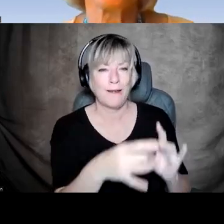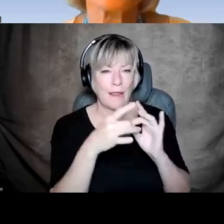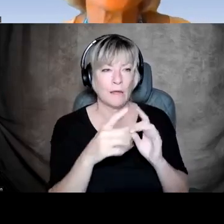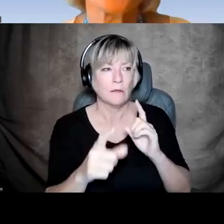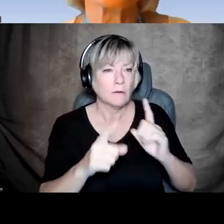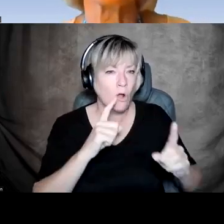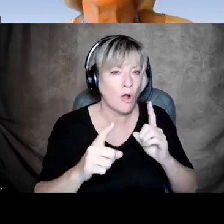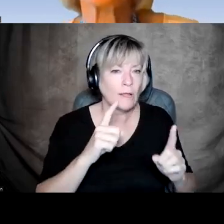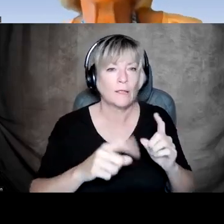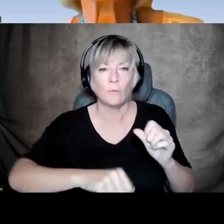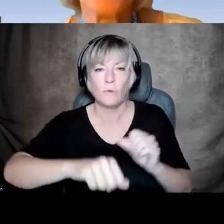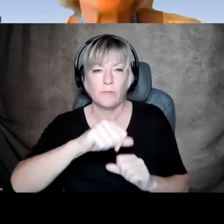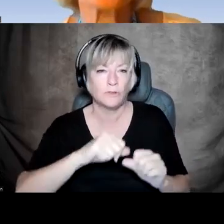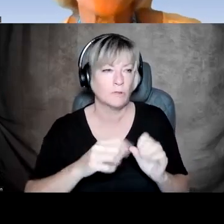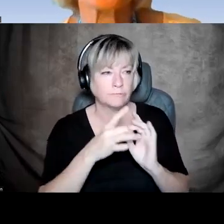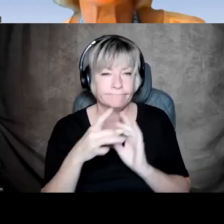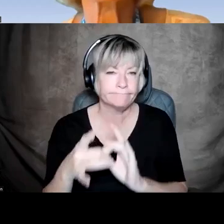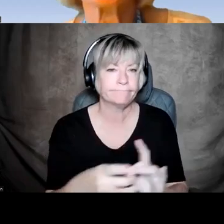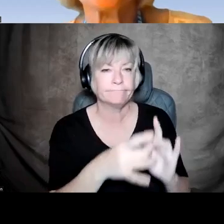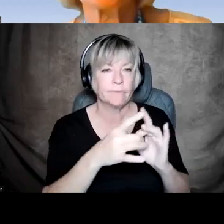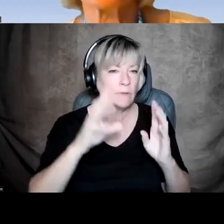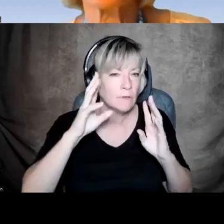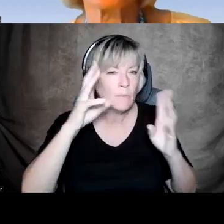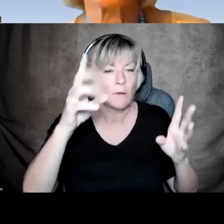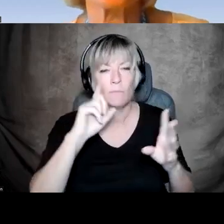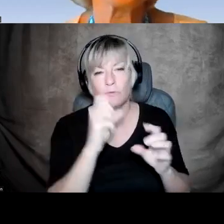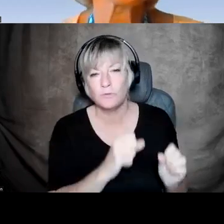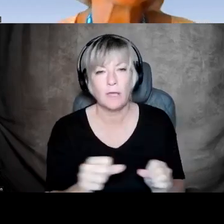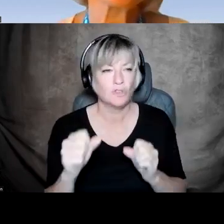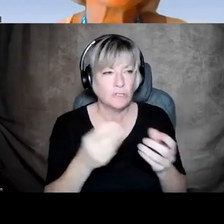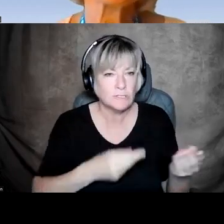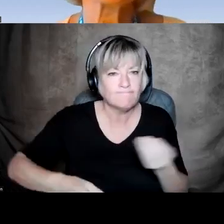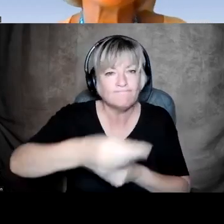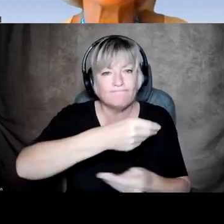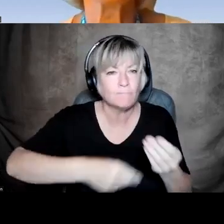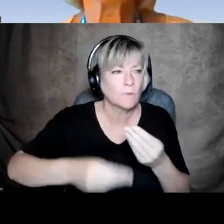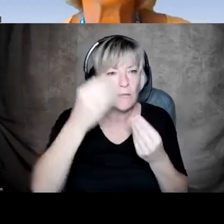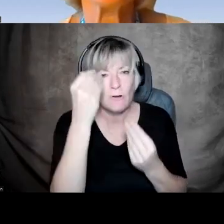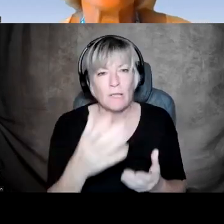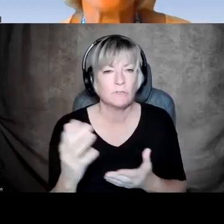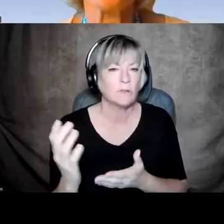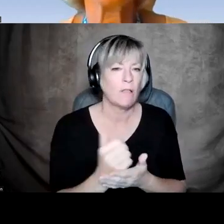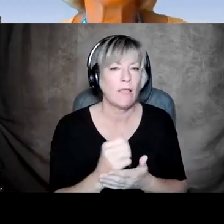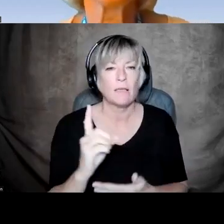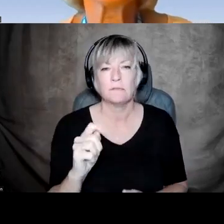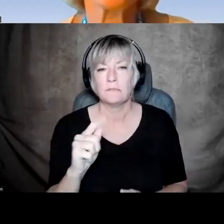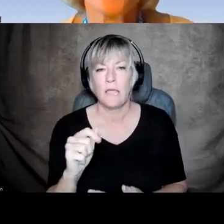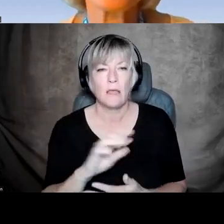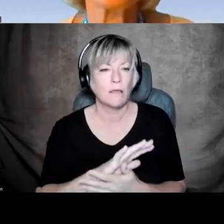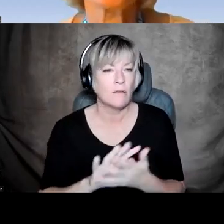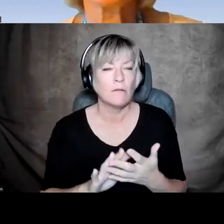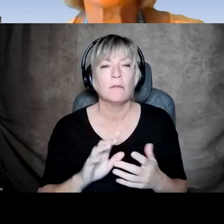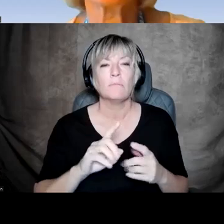we're collaborating, we're strategizing, we're sharing information, we're collecting data, but it's all in